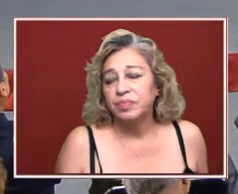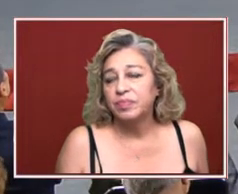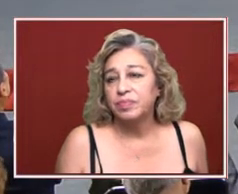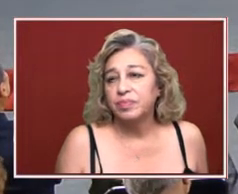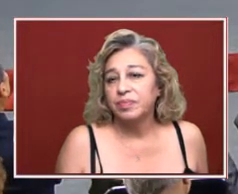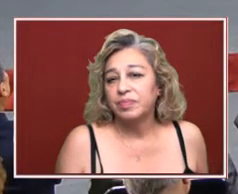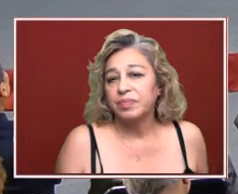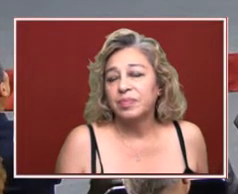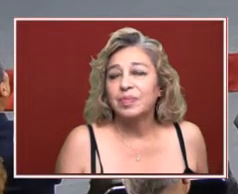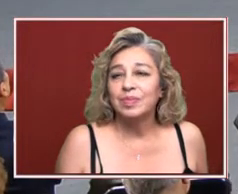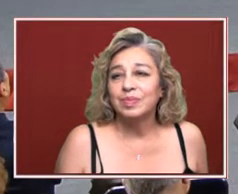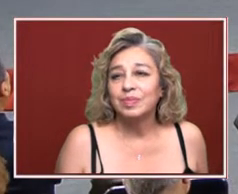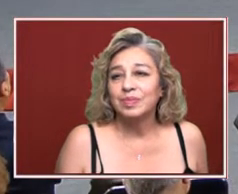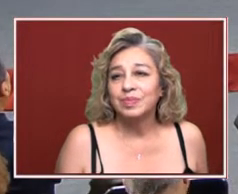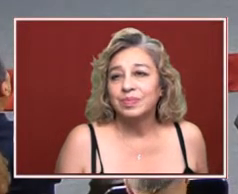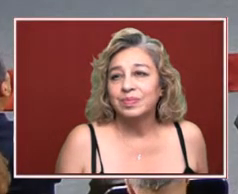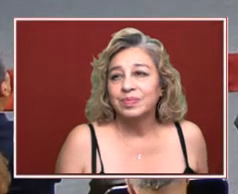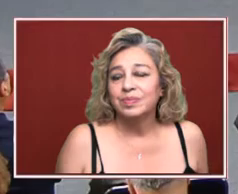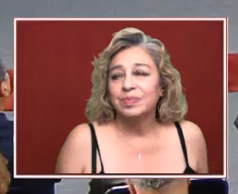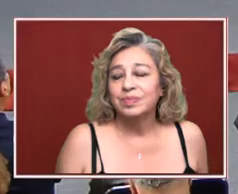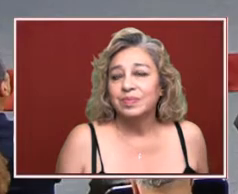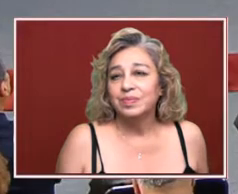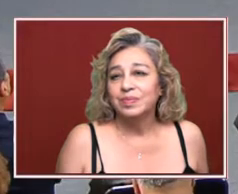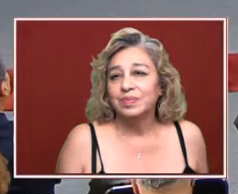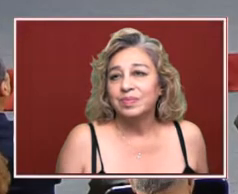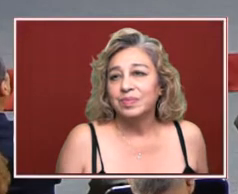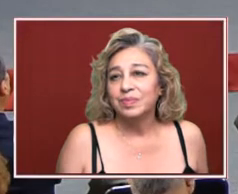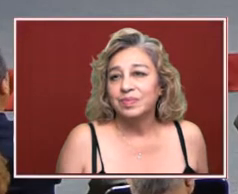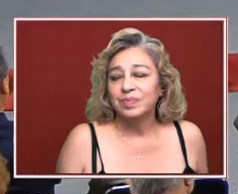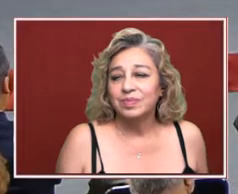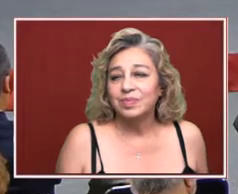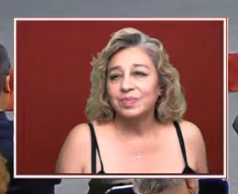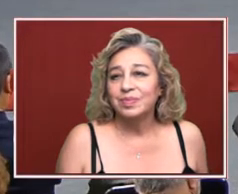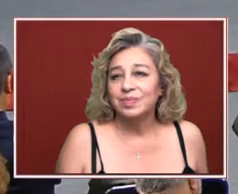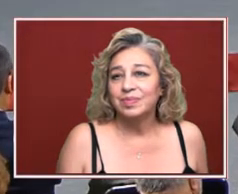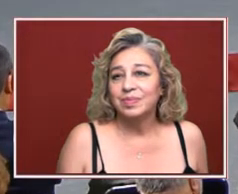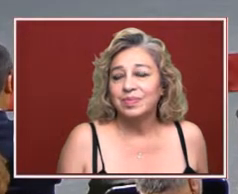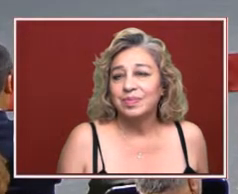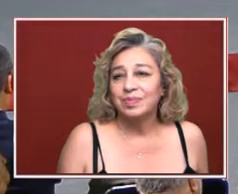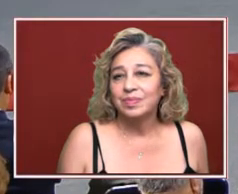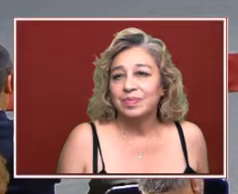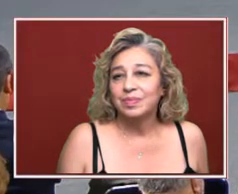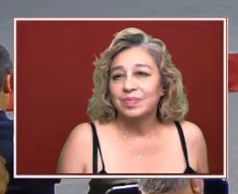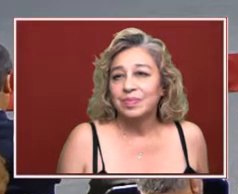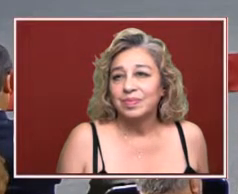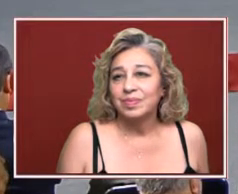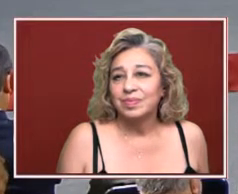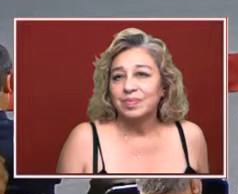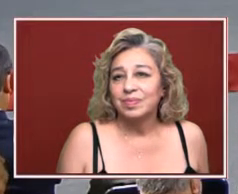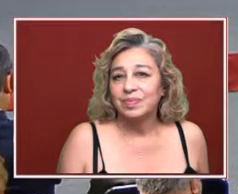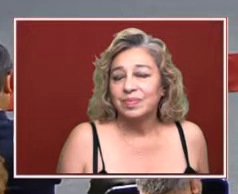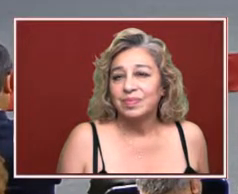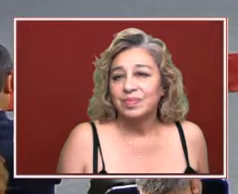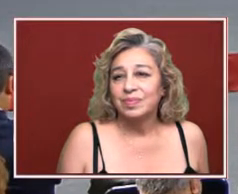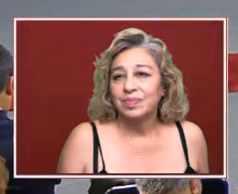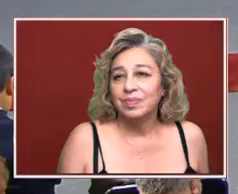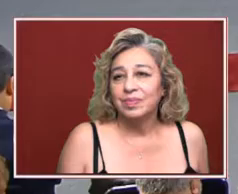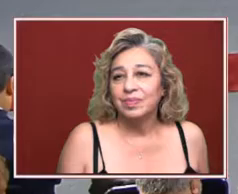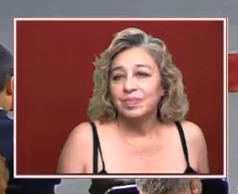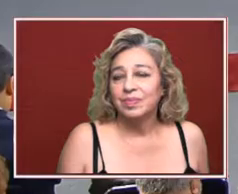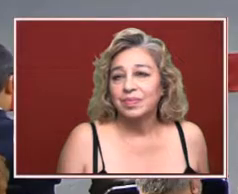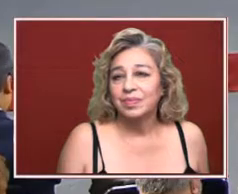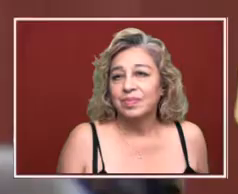ya, como es de su conocimiento, la sesión inaugural de esta reunión, que es